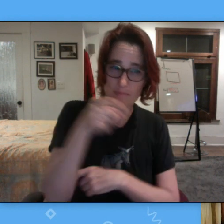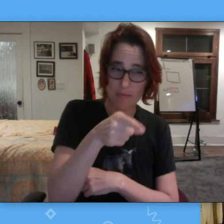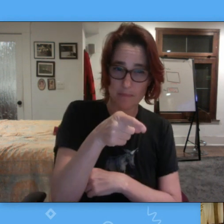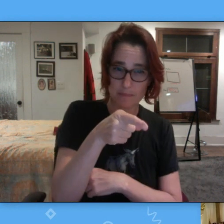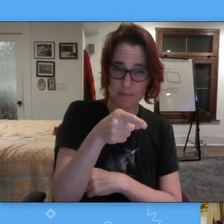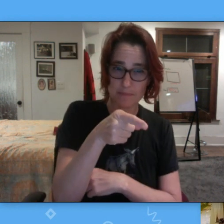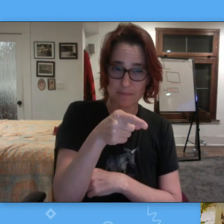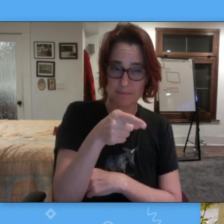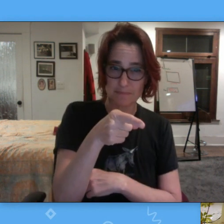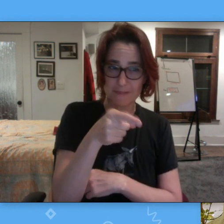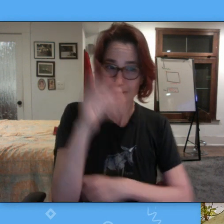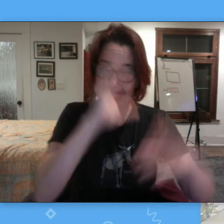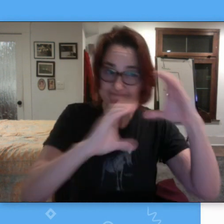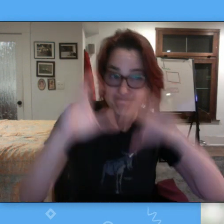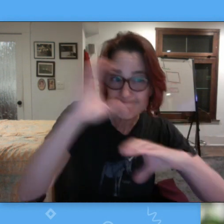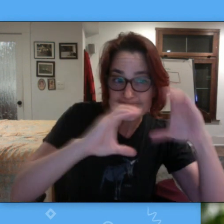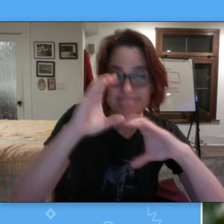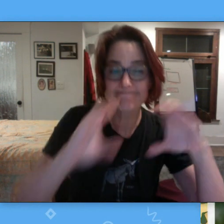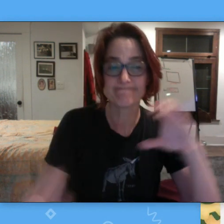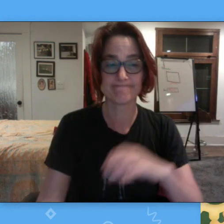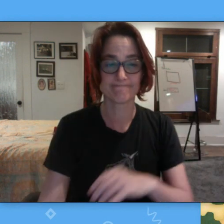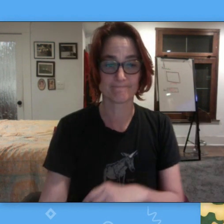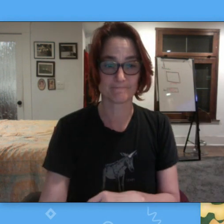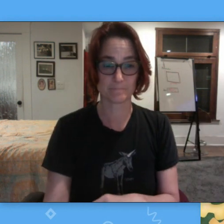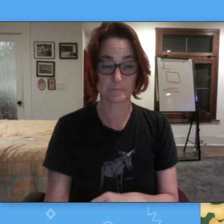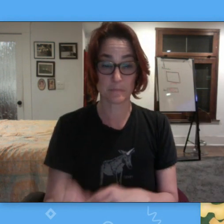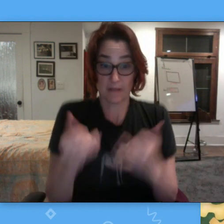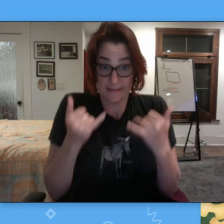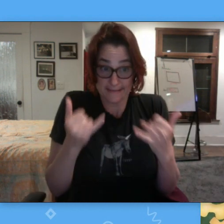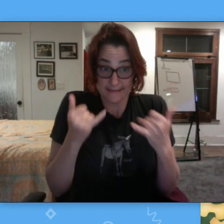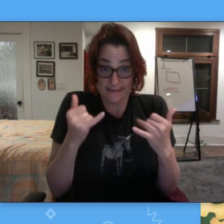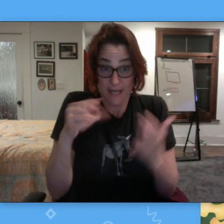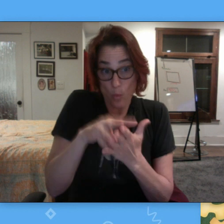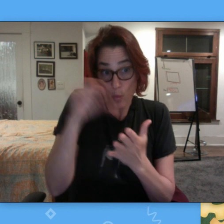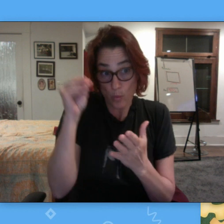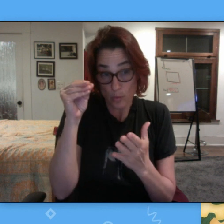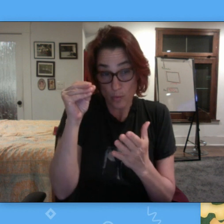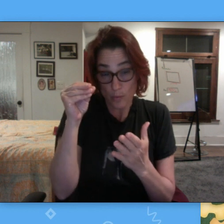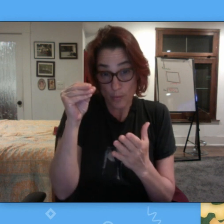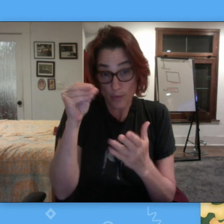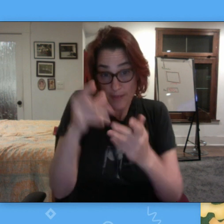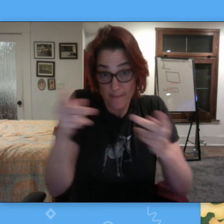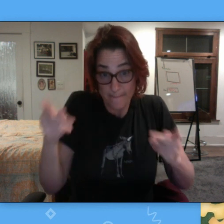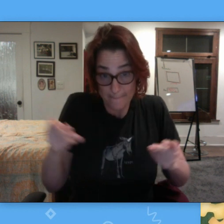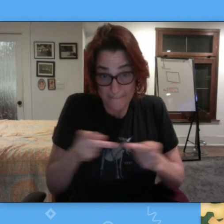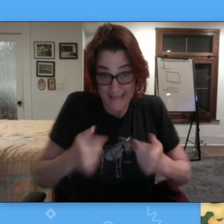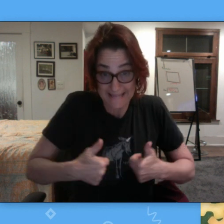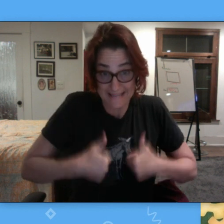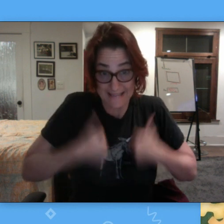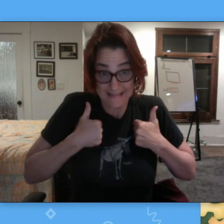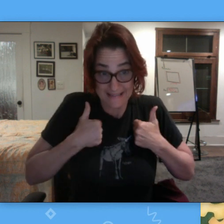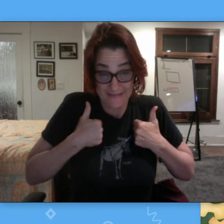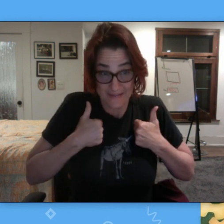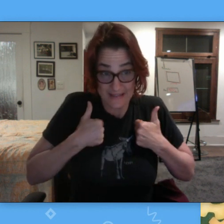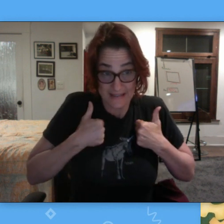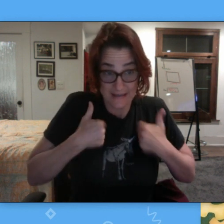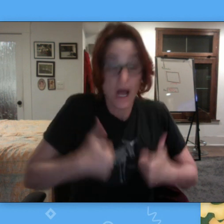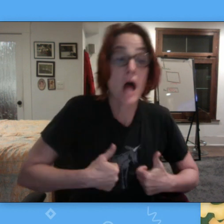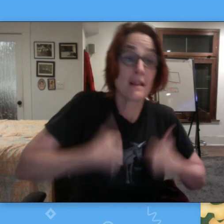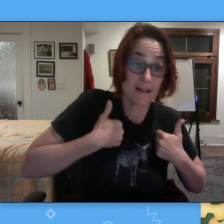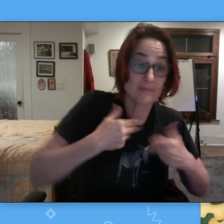there. Let's explore. Today, we'll learn that the place a living thing lives